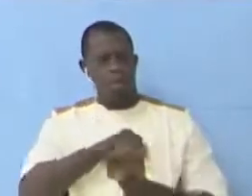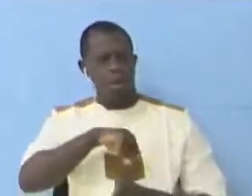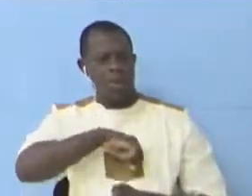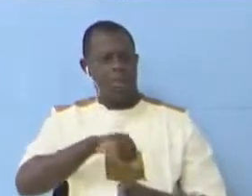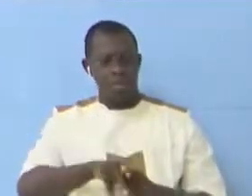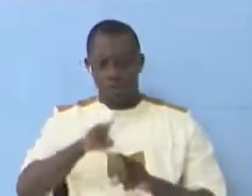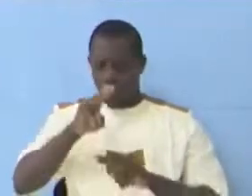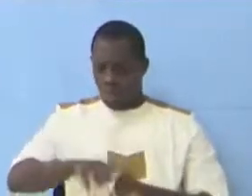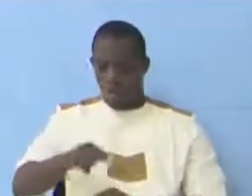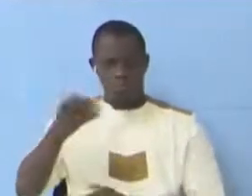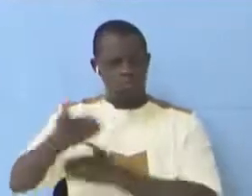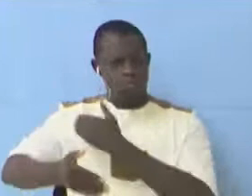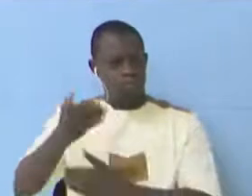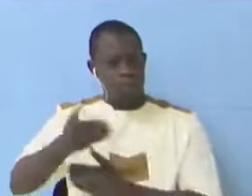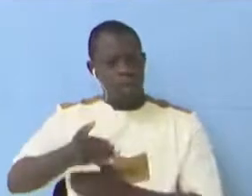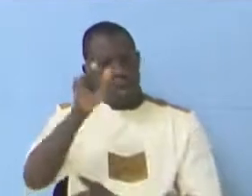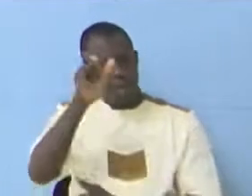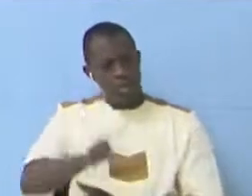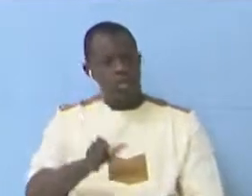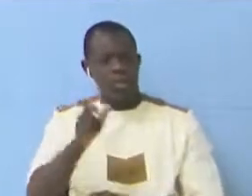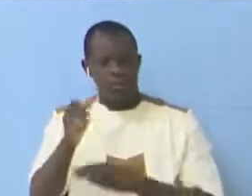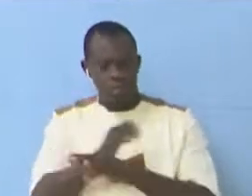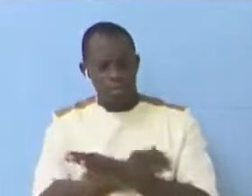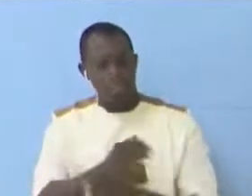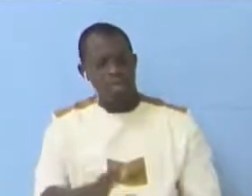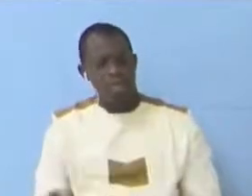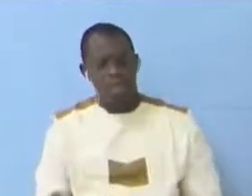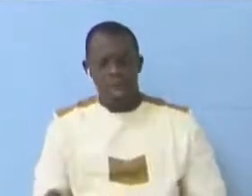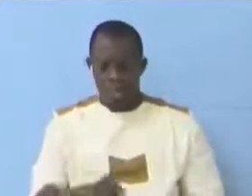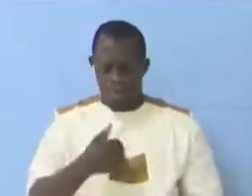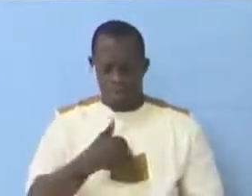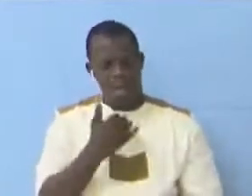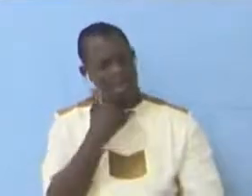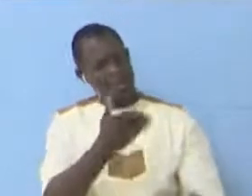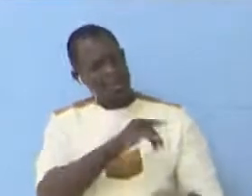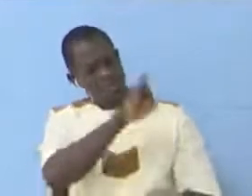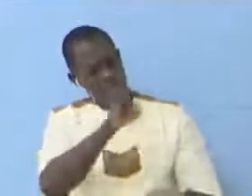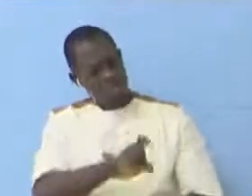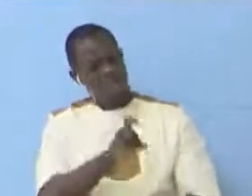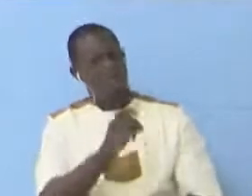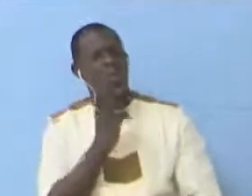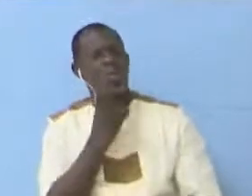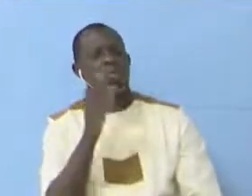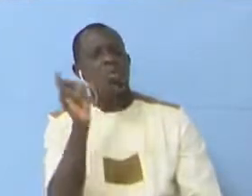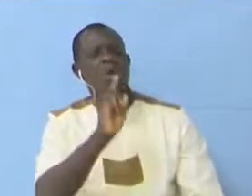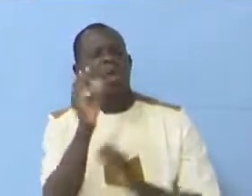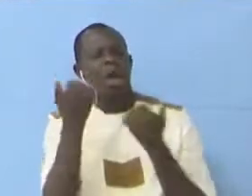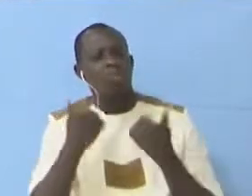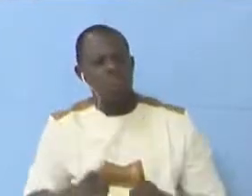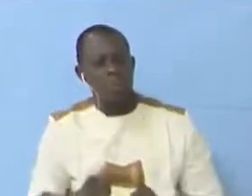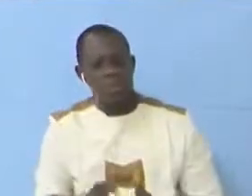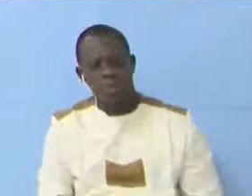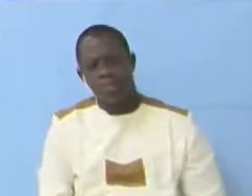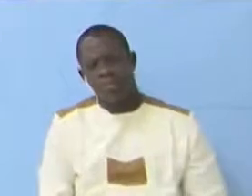next to him. mënuma control suma bopp nag ci la toog Then dendeg I asked him, Uncle, lu xew? ci la I asked him, Uncle, what happened? He said,